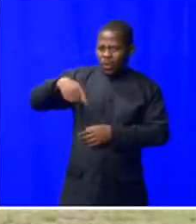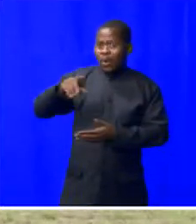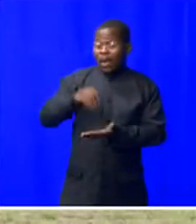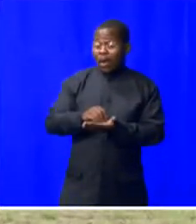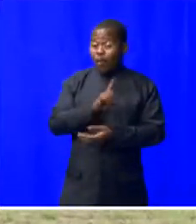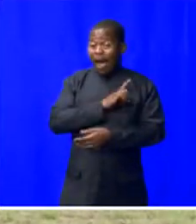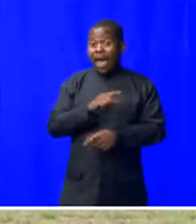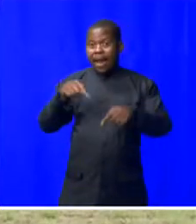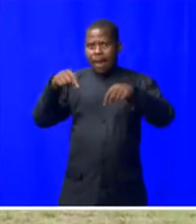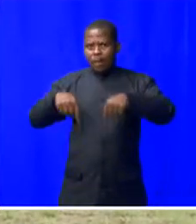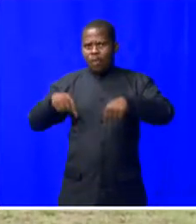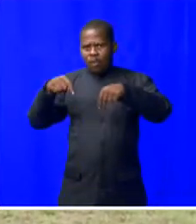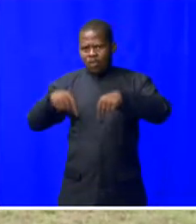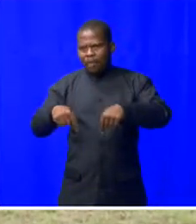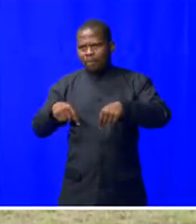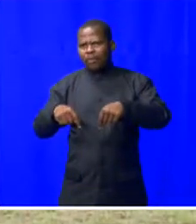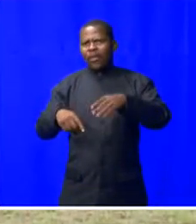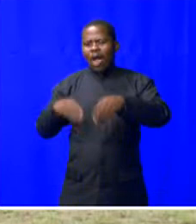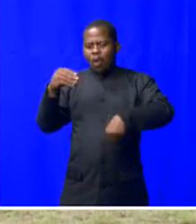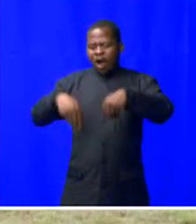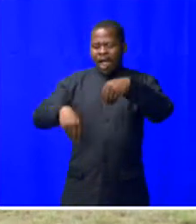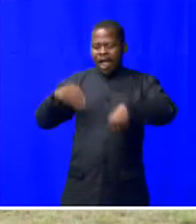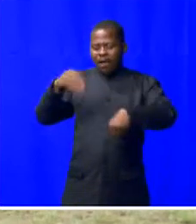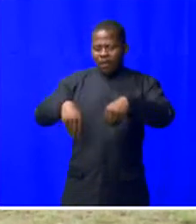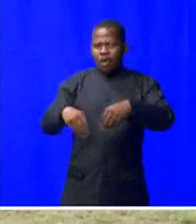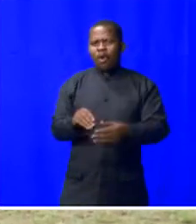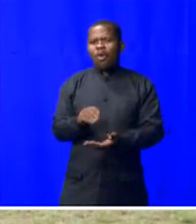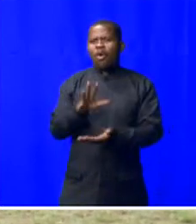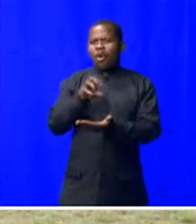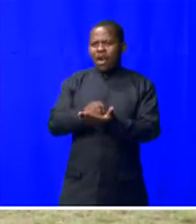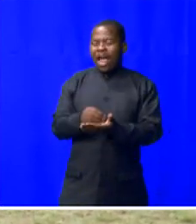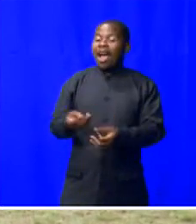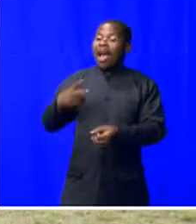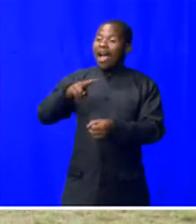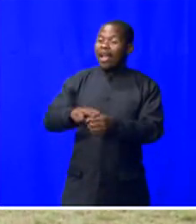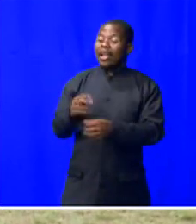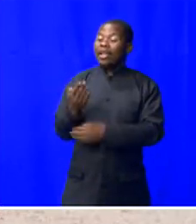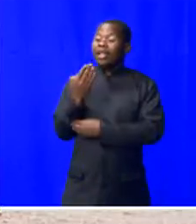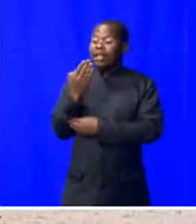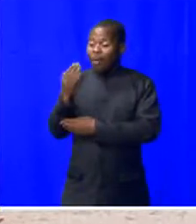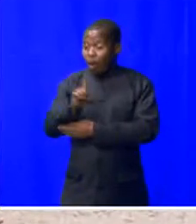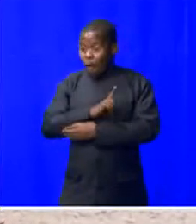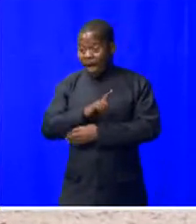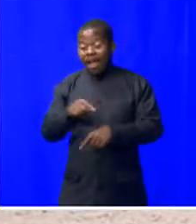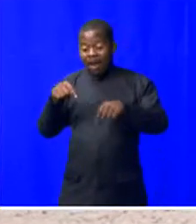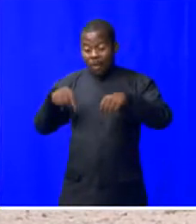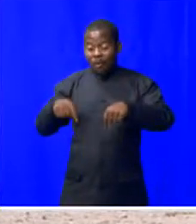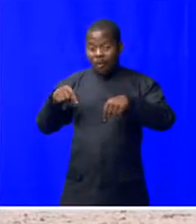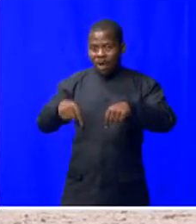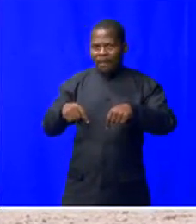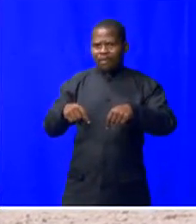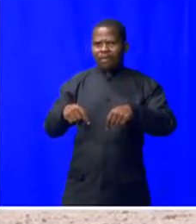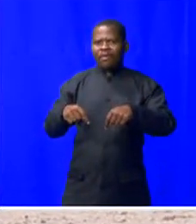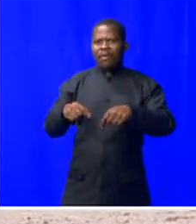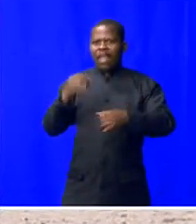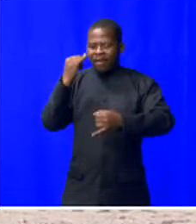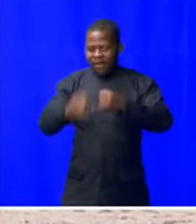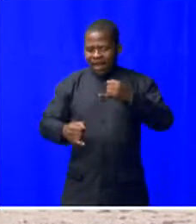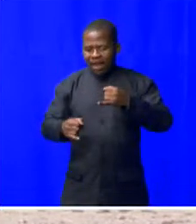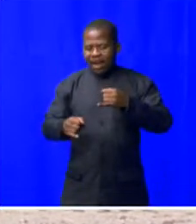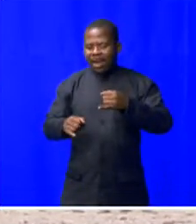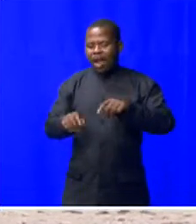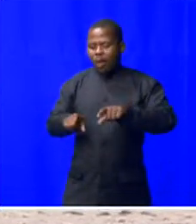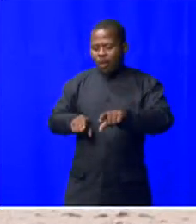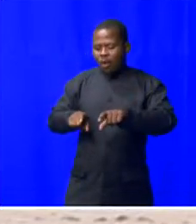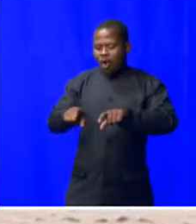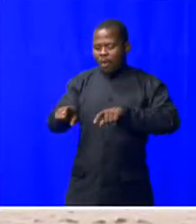lusuku lebeligadwe ngemehlo labovu and siyabonga kwekuthi finally ilanga lelanga lebesili